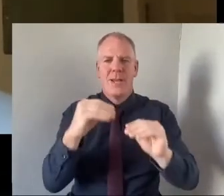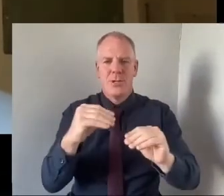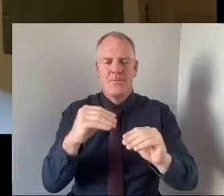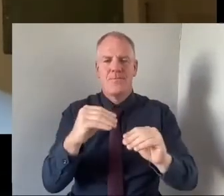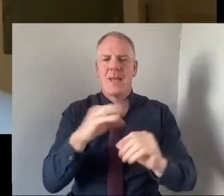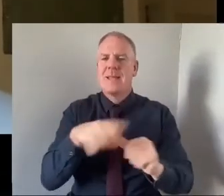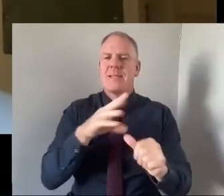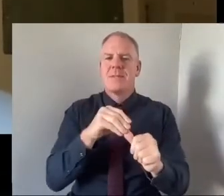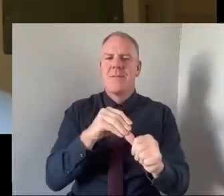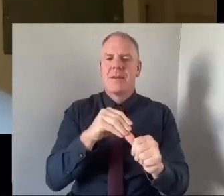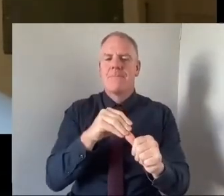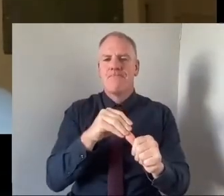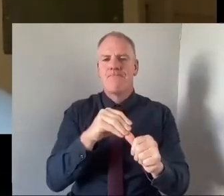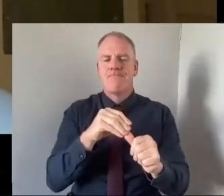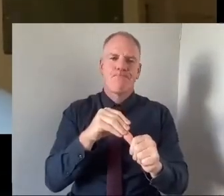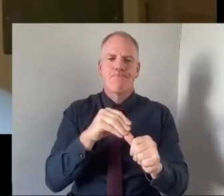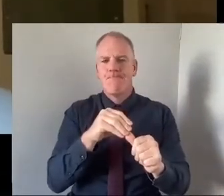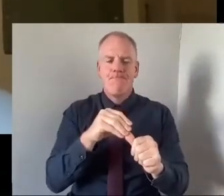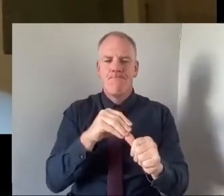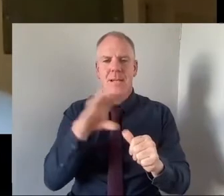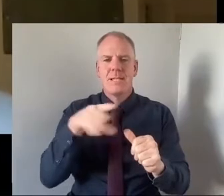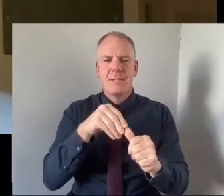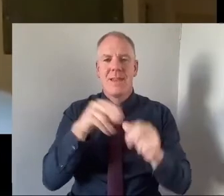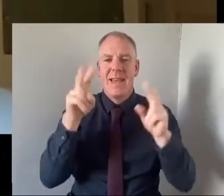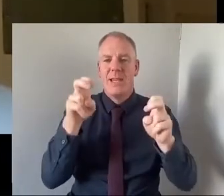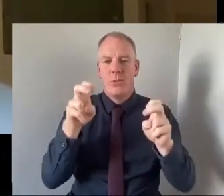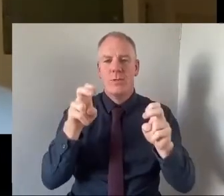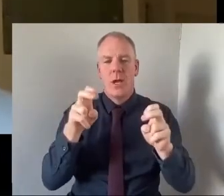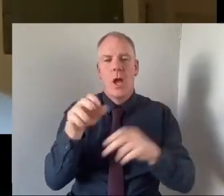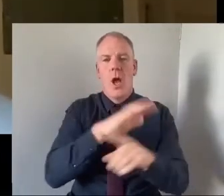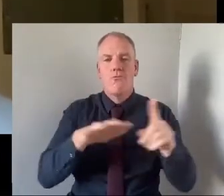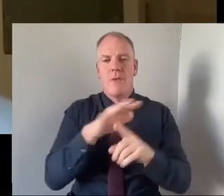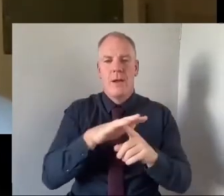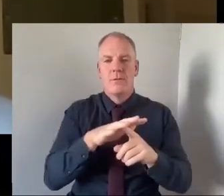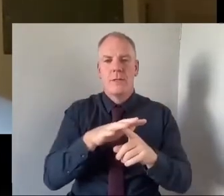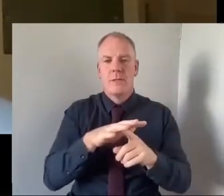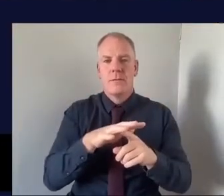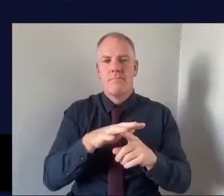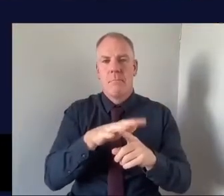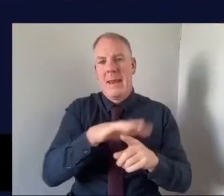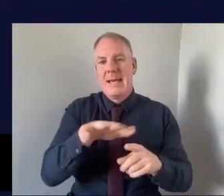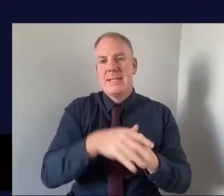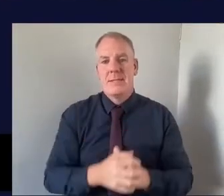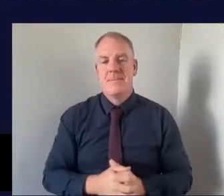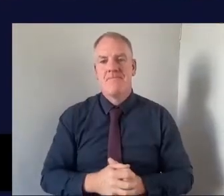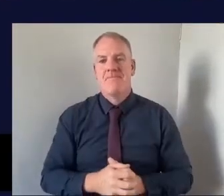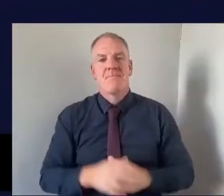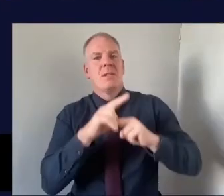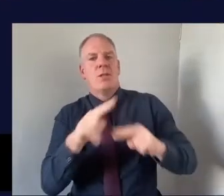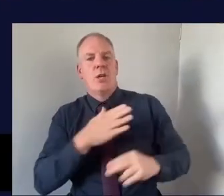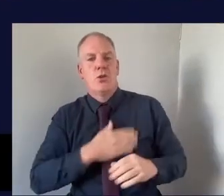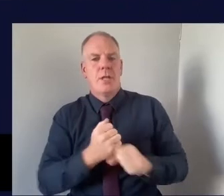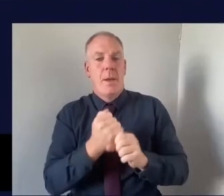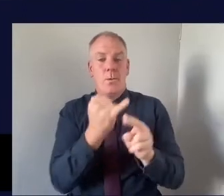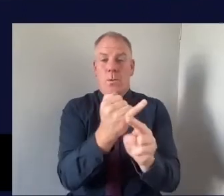particular issues that are surrounding an area. So it's maybe not just the